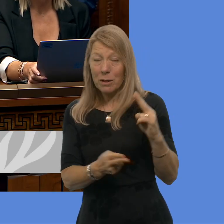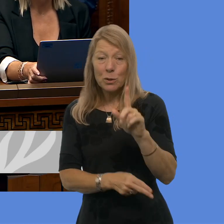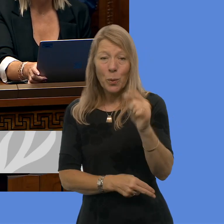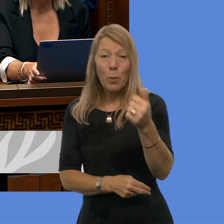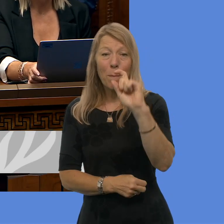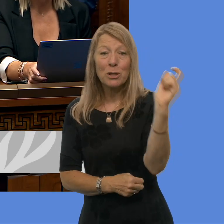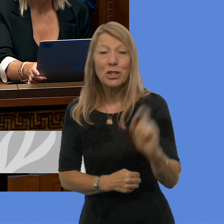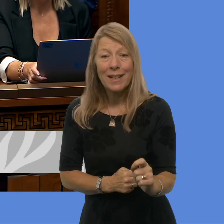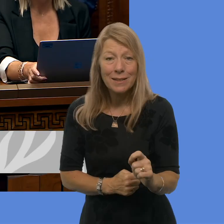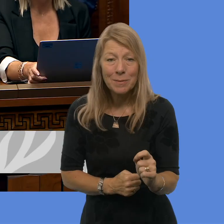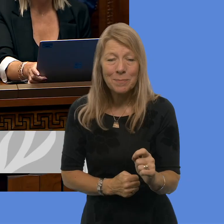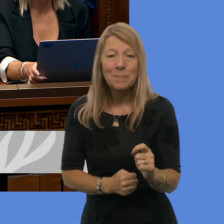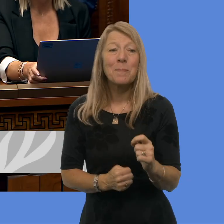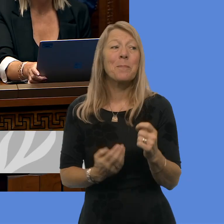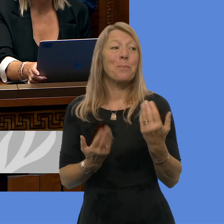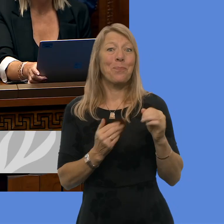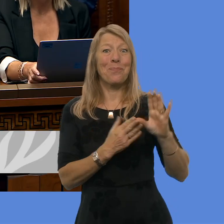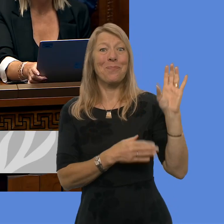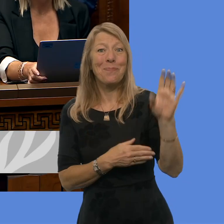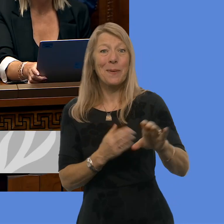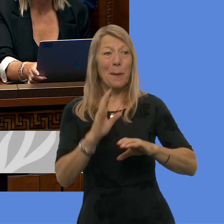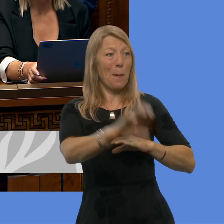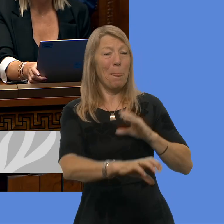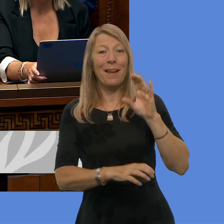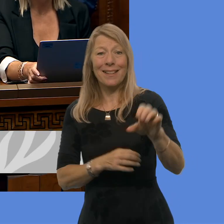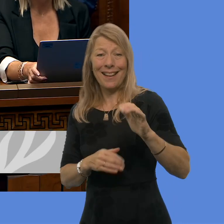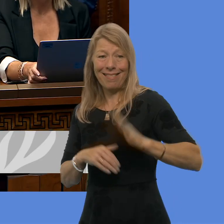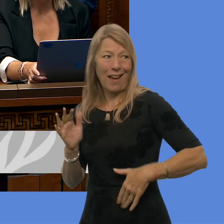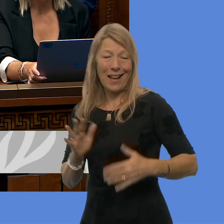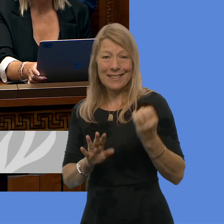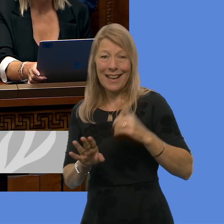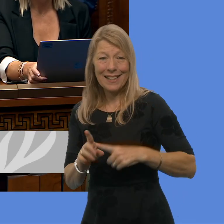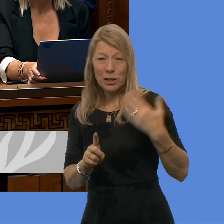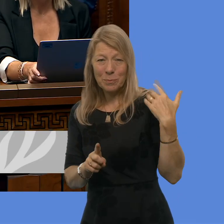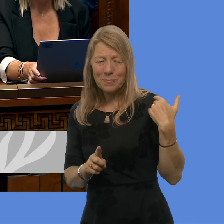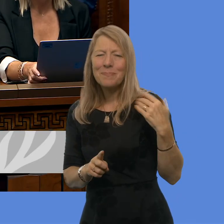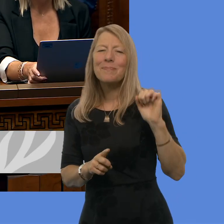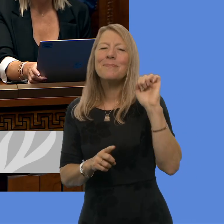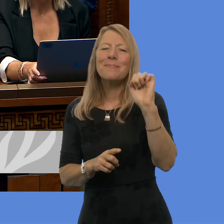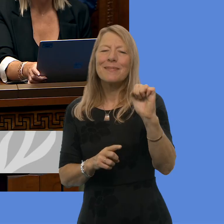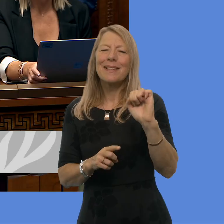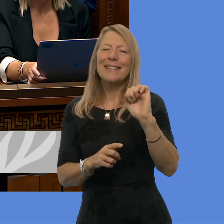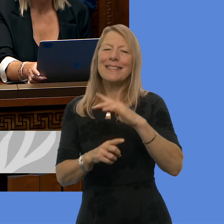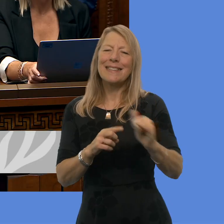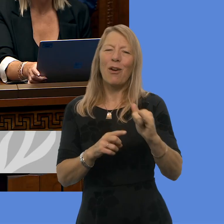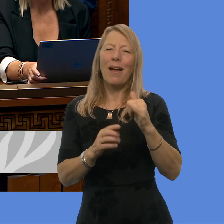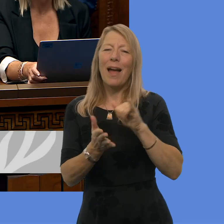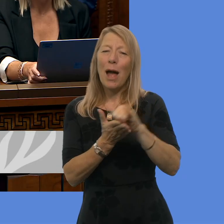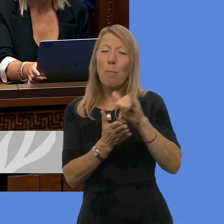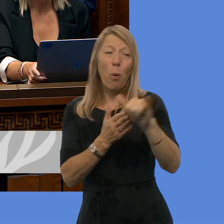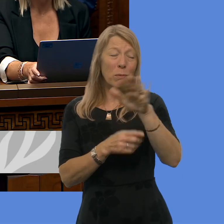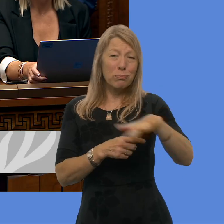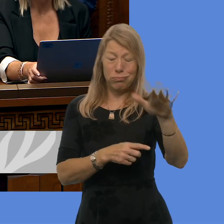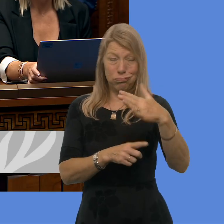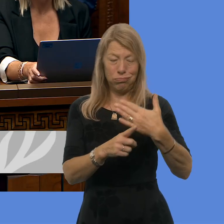years. The city deal, the jobs announcements that I talked about, the City of Derry Airport investment. The North West is thriving. The North West is